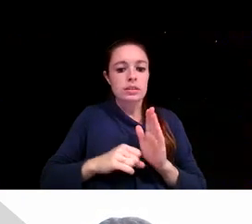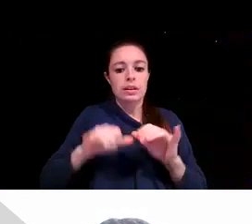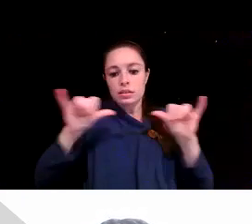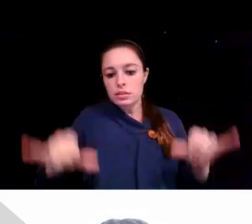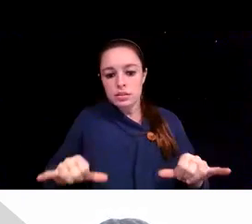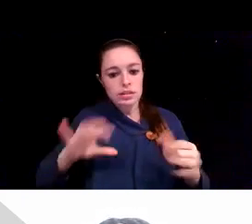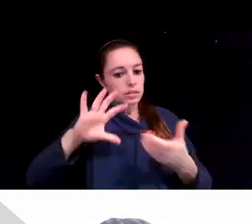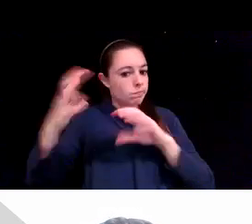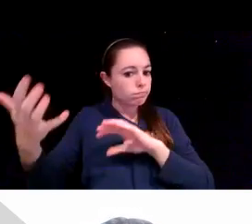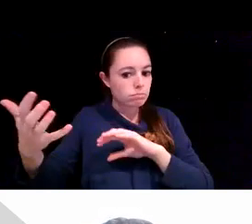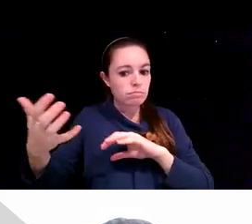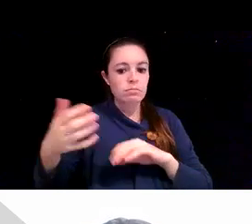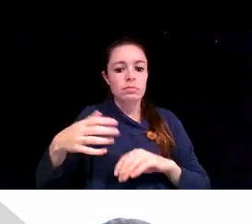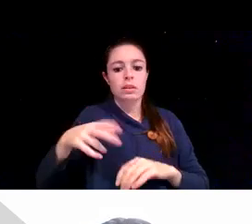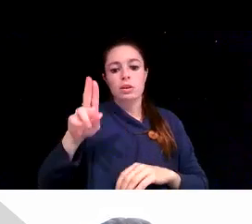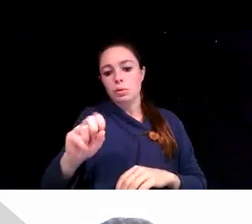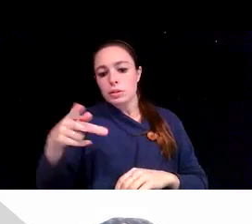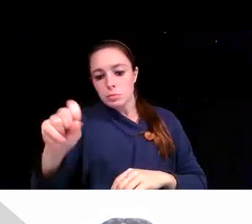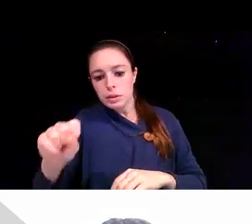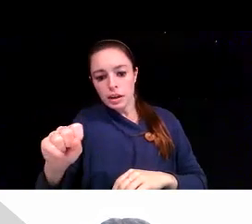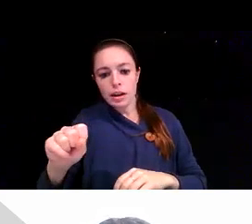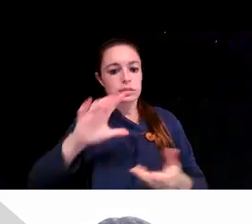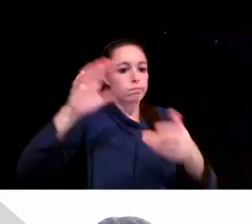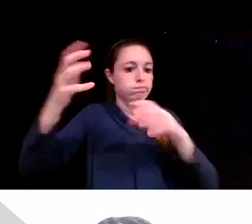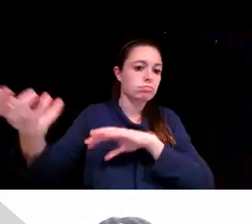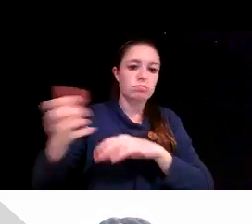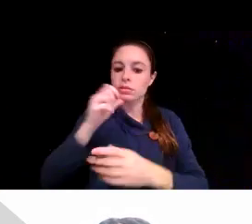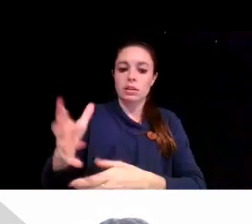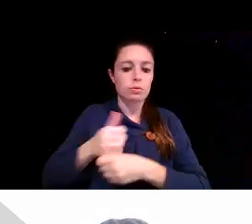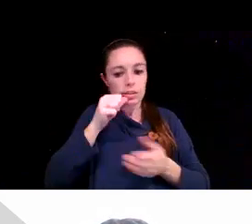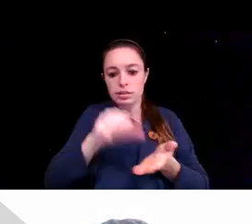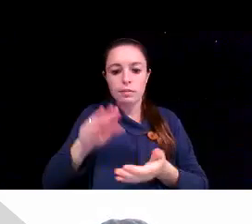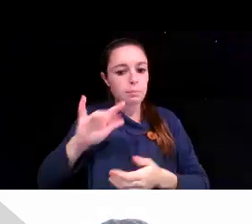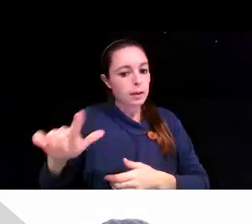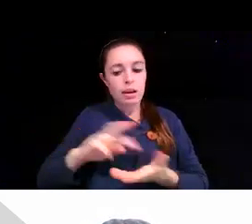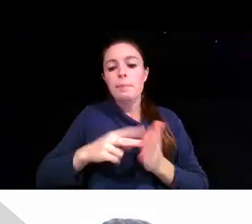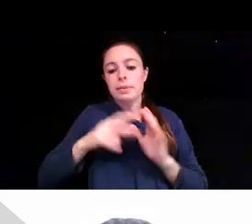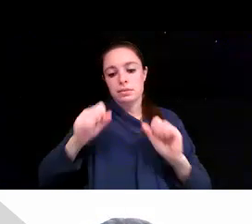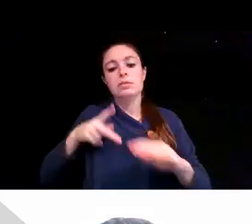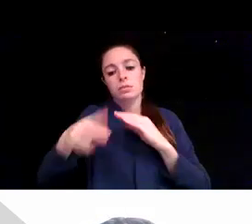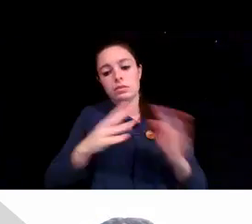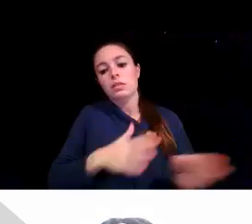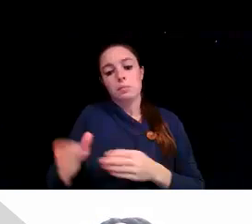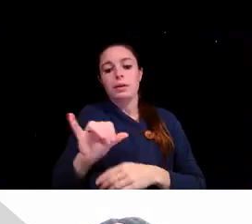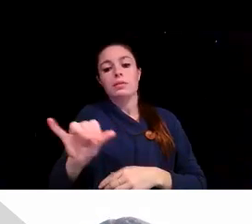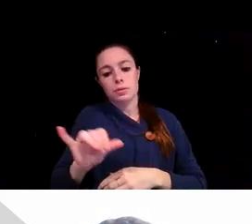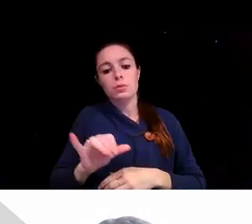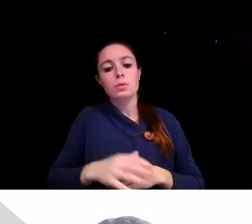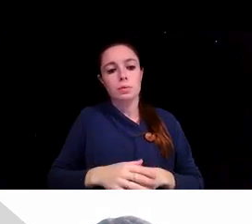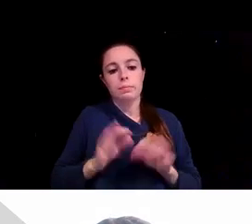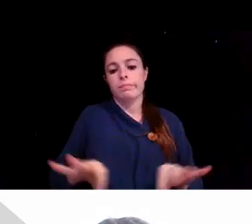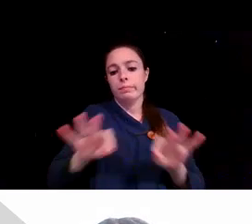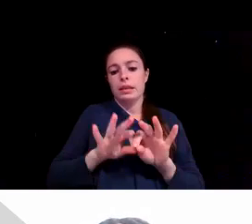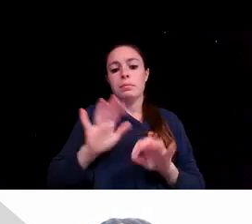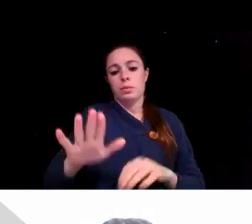services, this might cancel your coverage to ensure that your insurance information is well